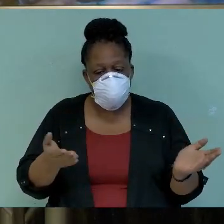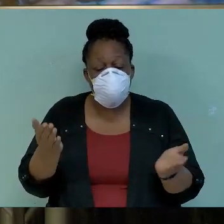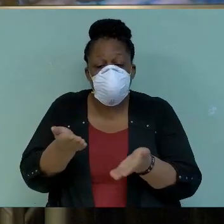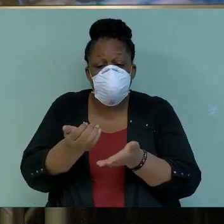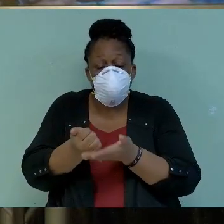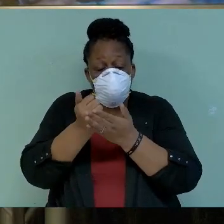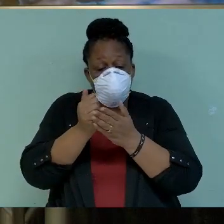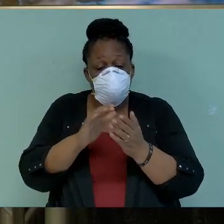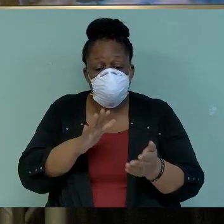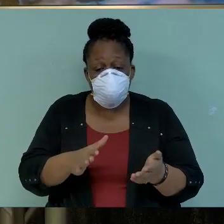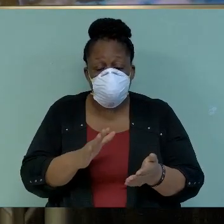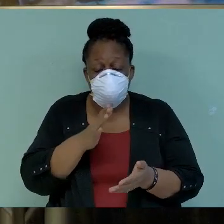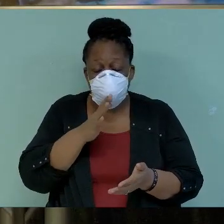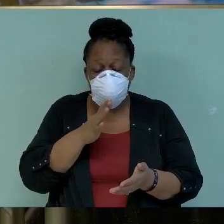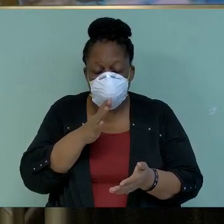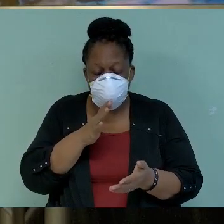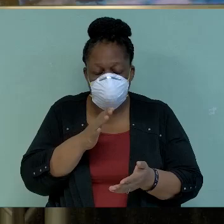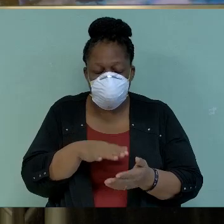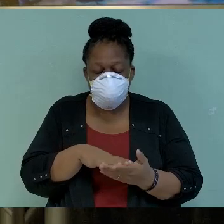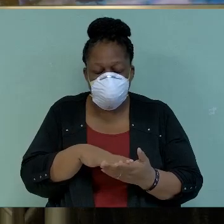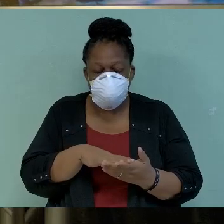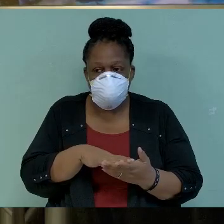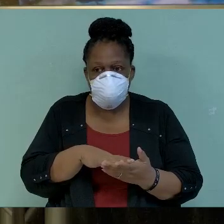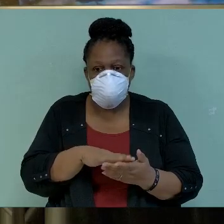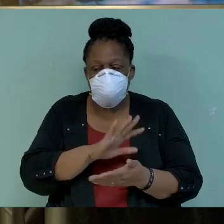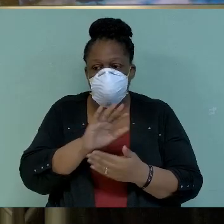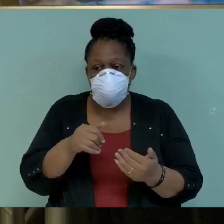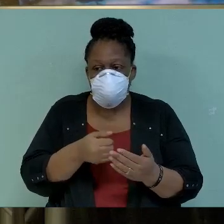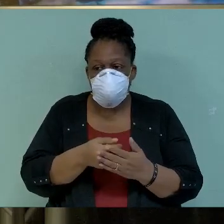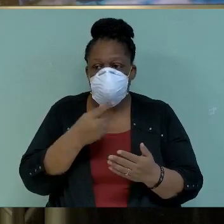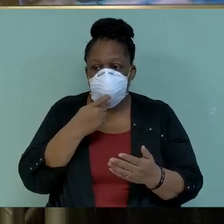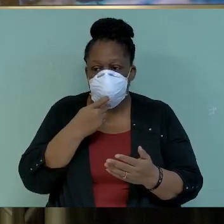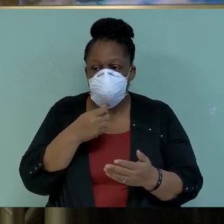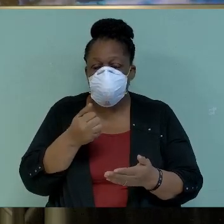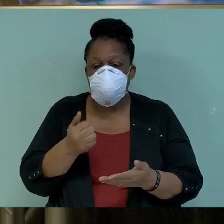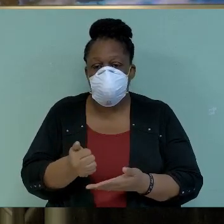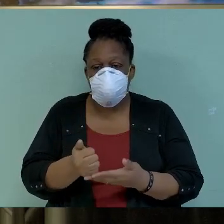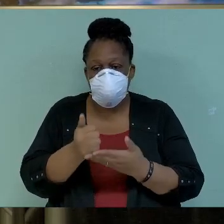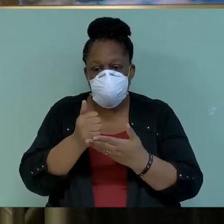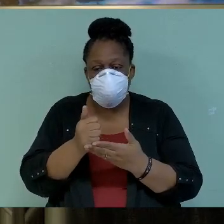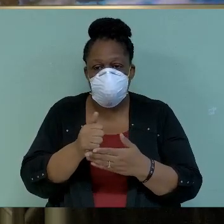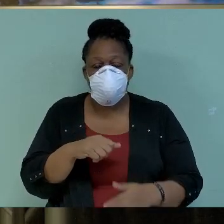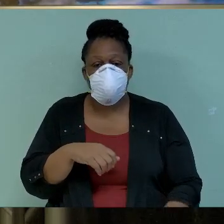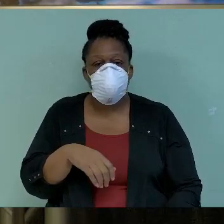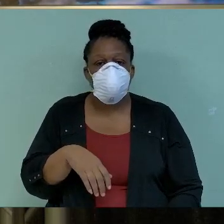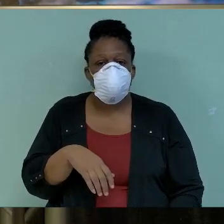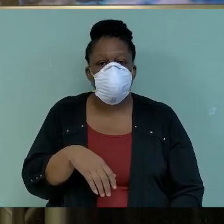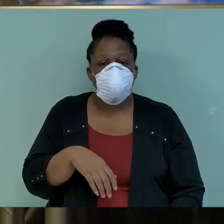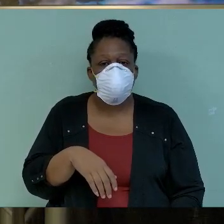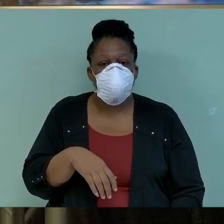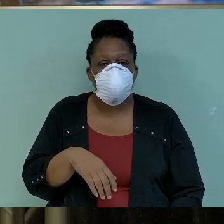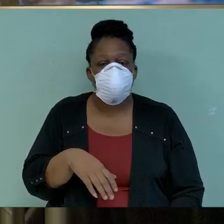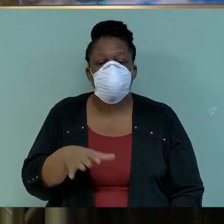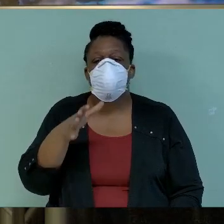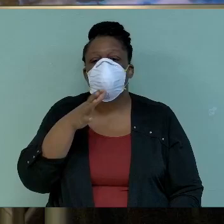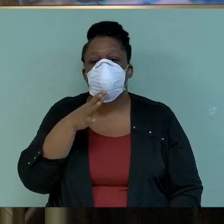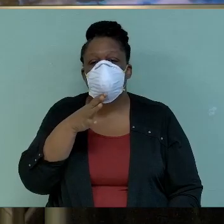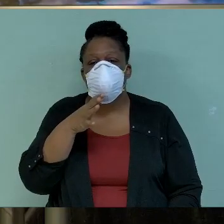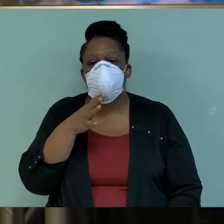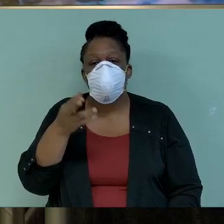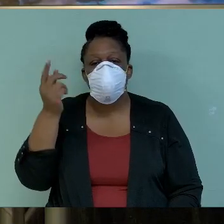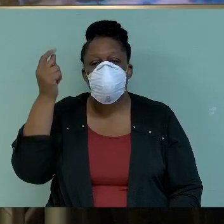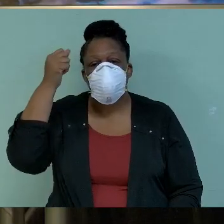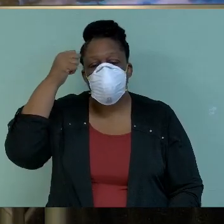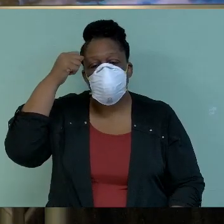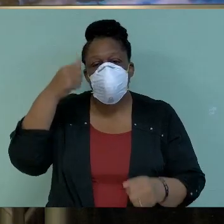to all who have assumed maternal roles in our Federation. Mothers, remember